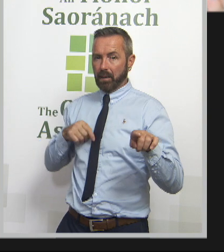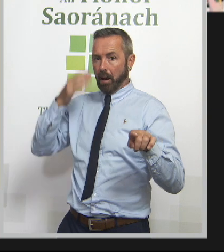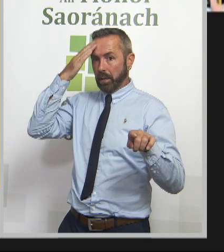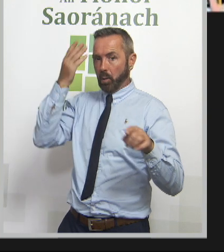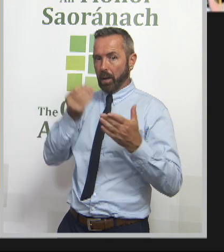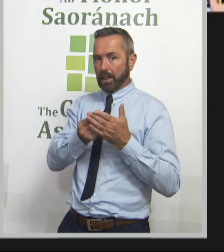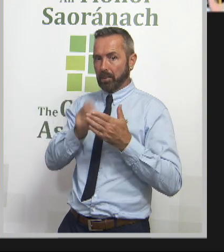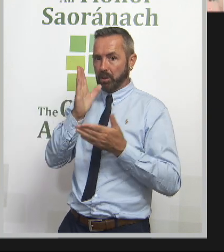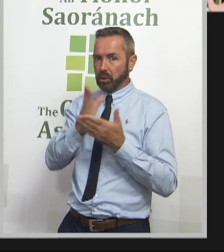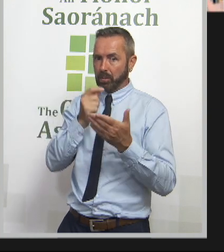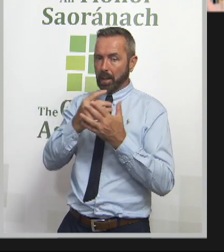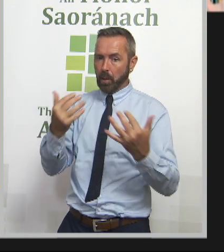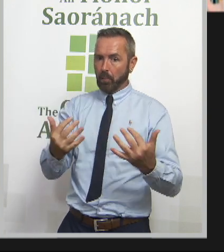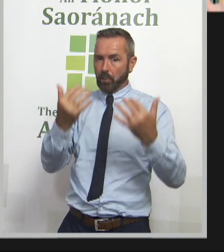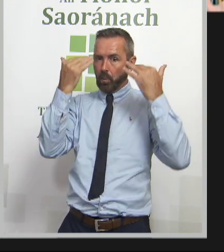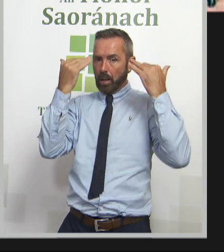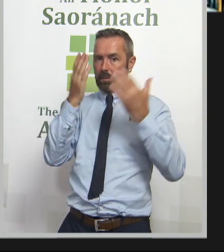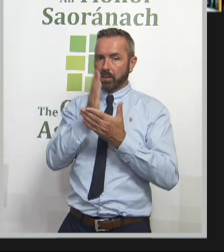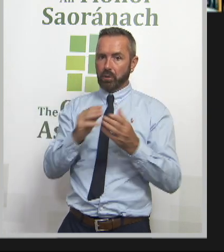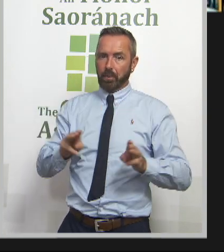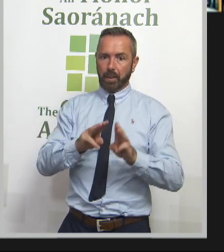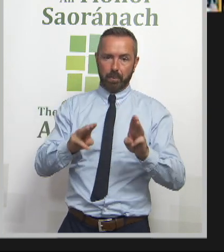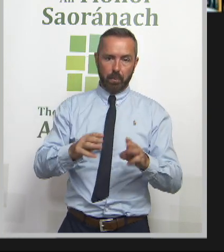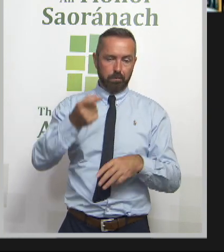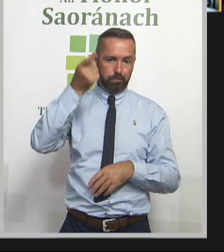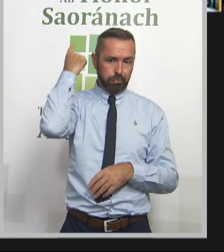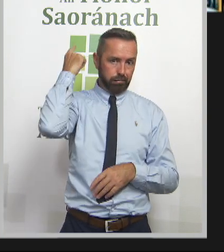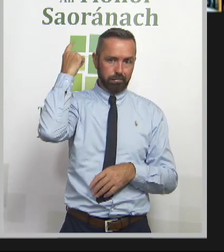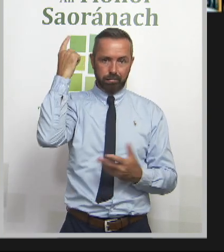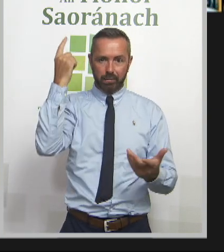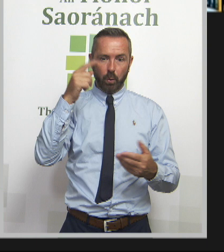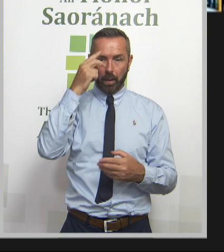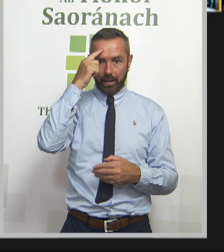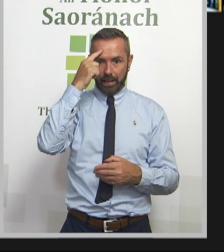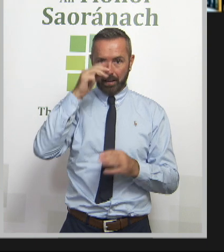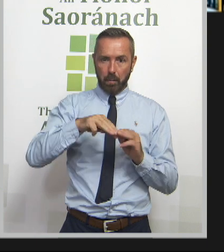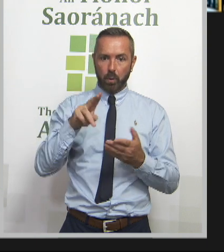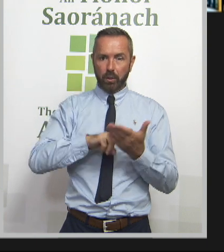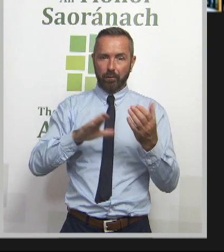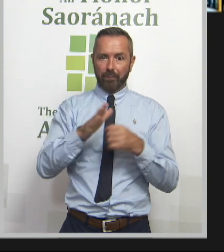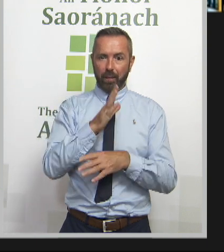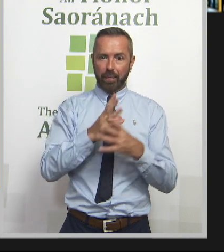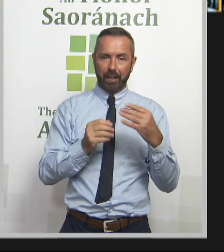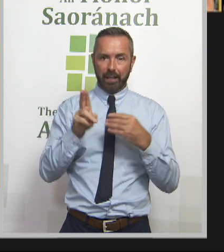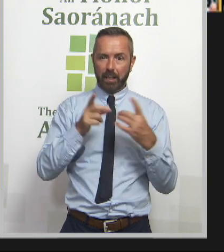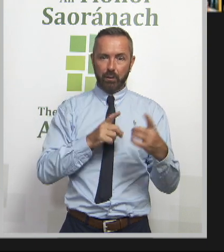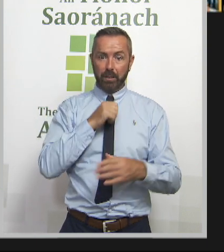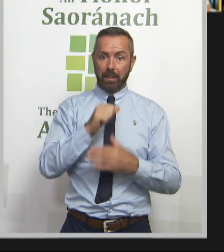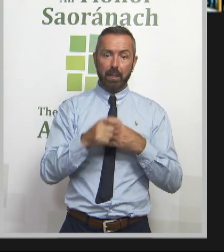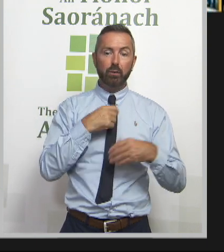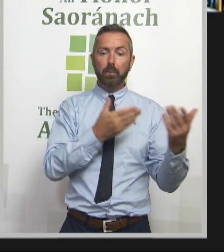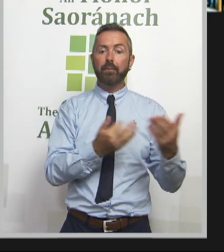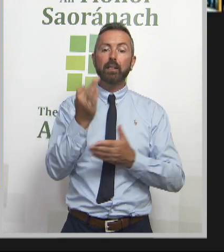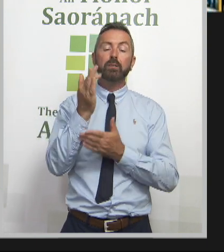pretty overwhelming for a lot of people. And I think the most useful thing I can do today is just provide a few